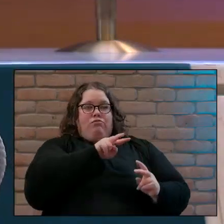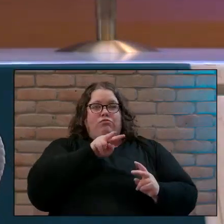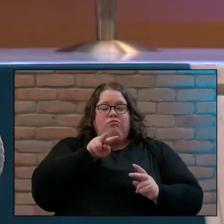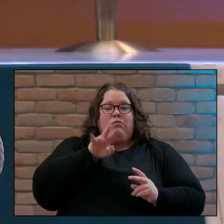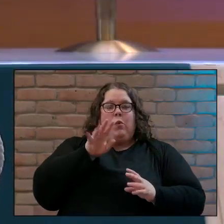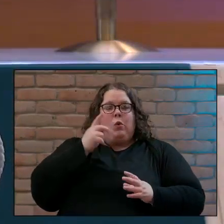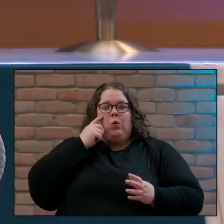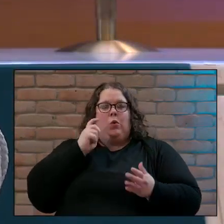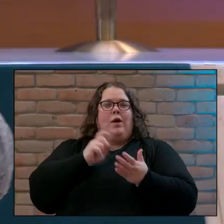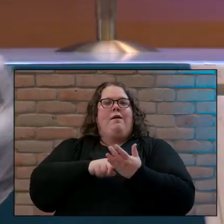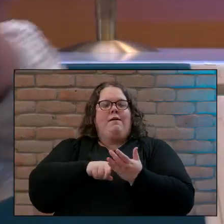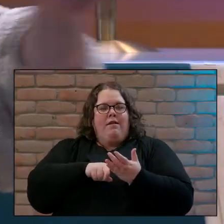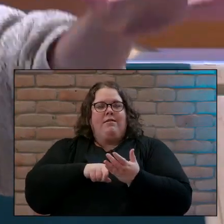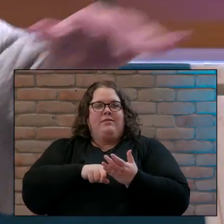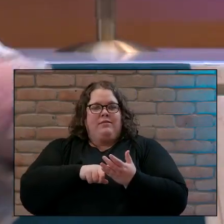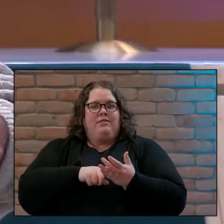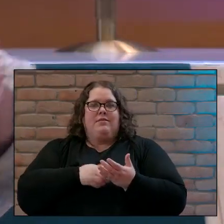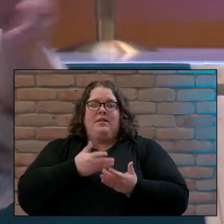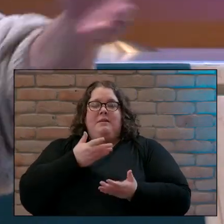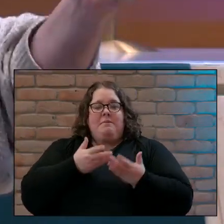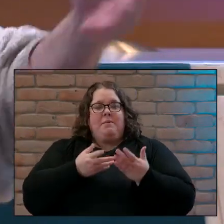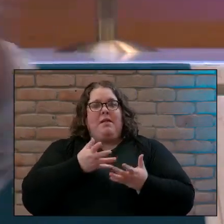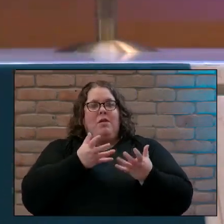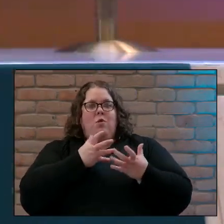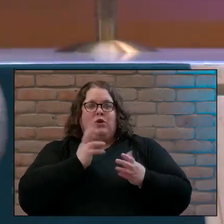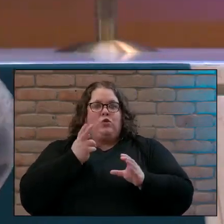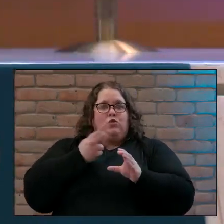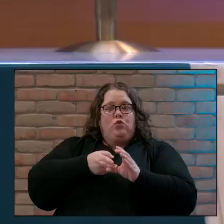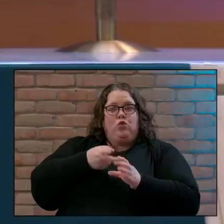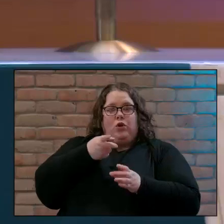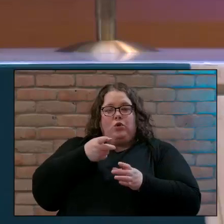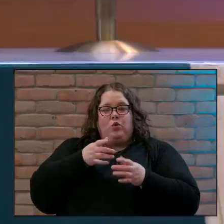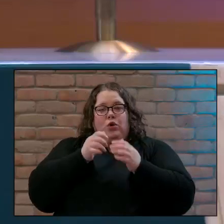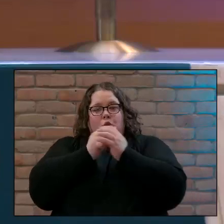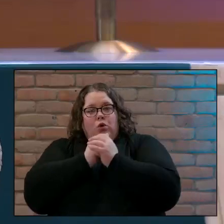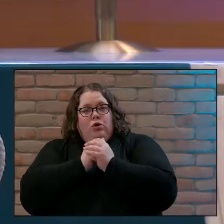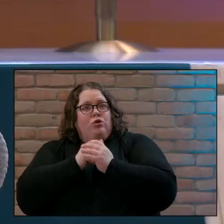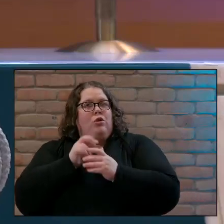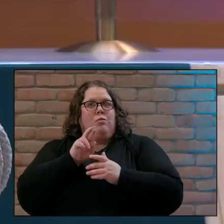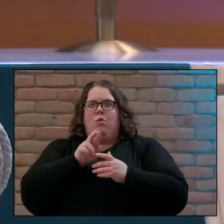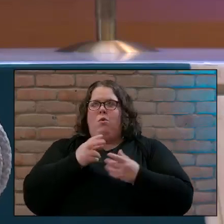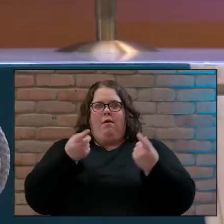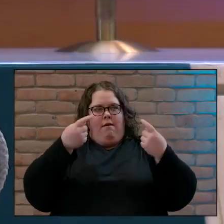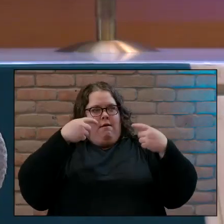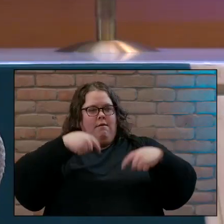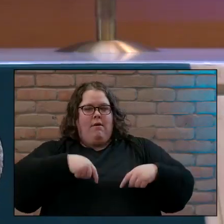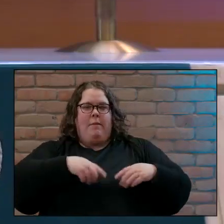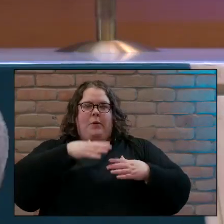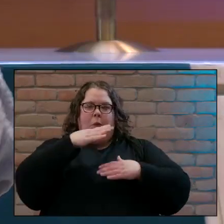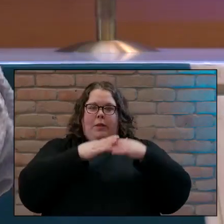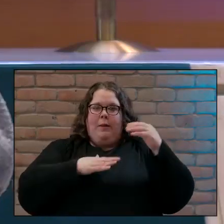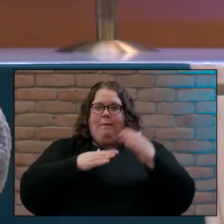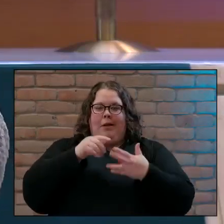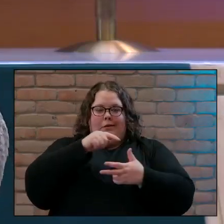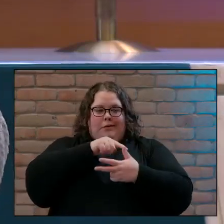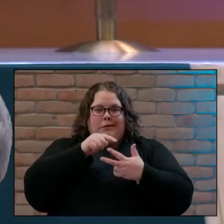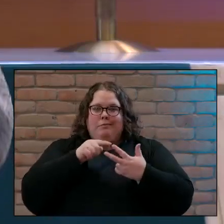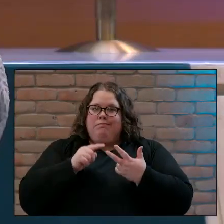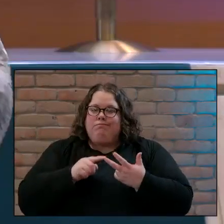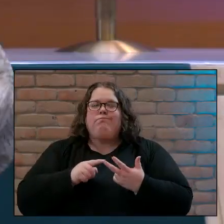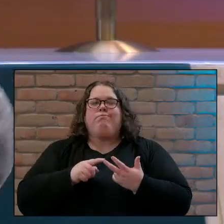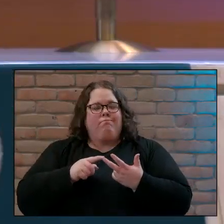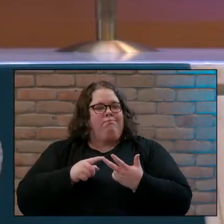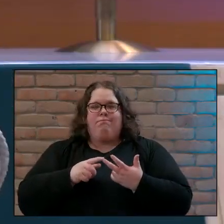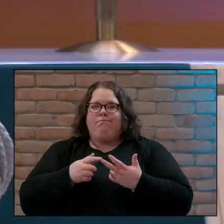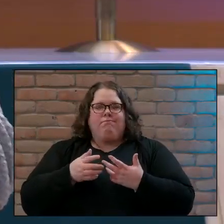to join you in worship, whether online or point them in our direction here at any of our campuses. But it's an opportunity